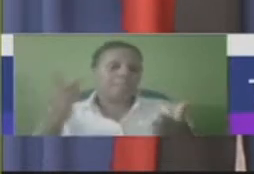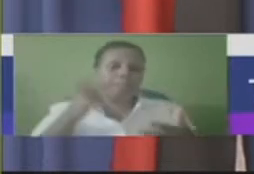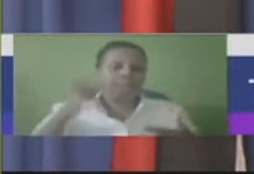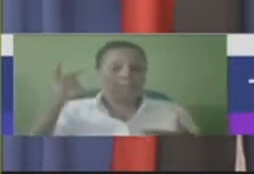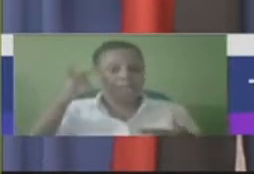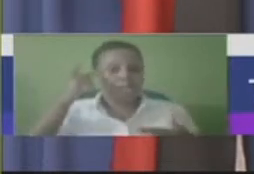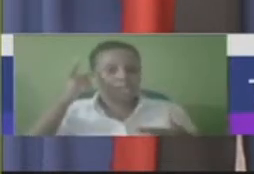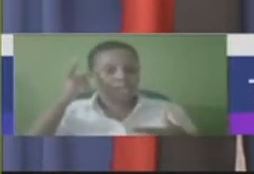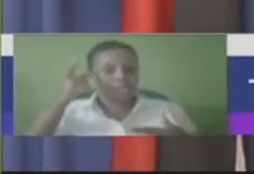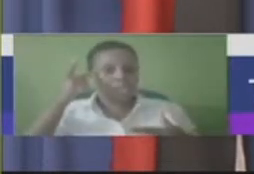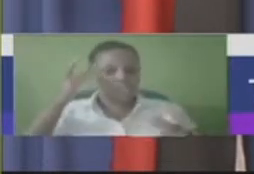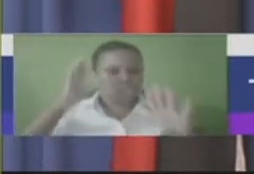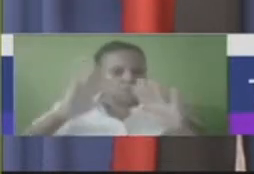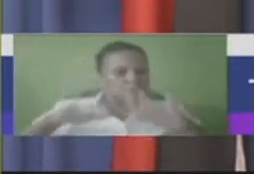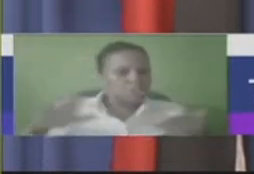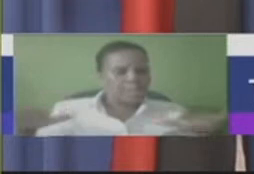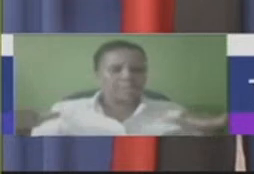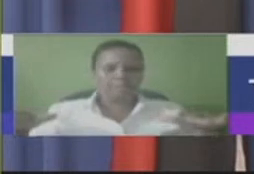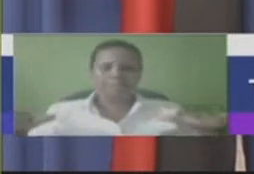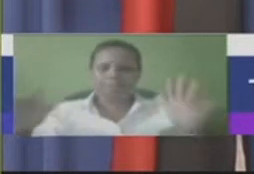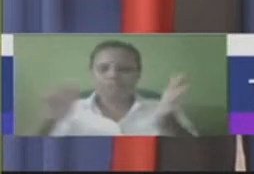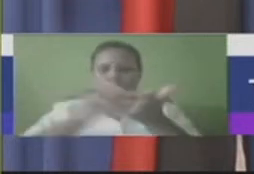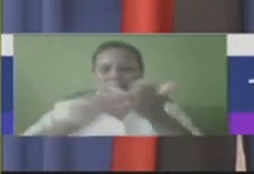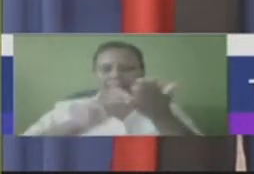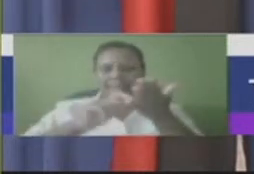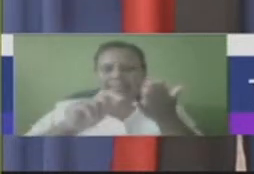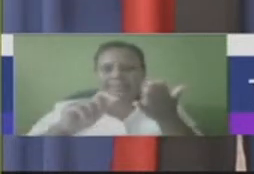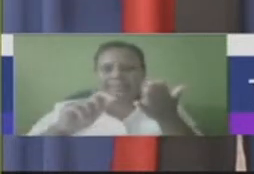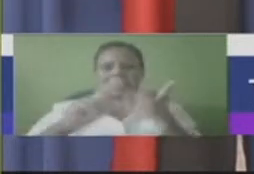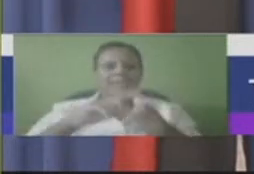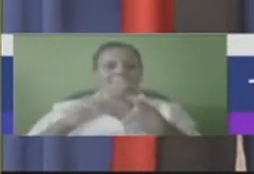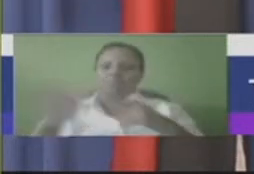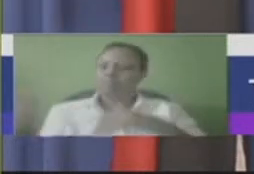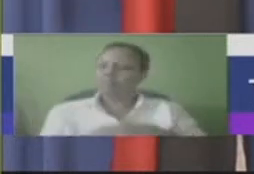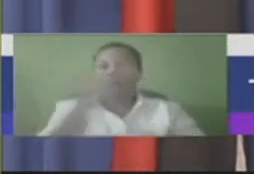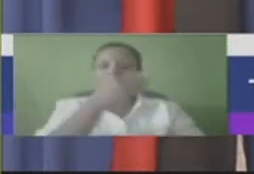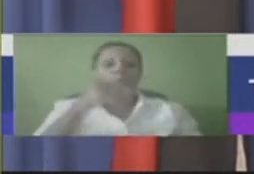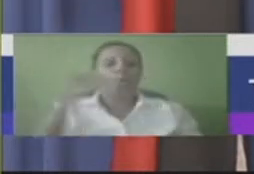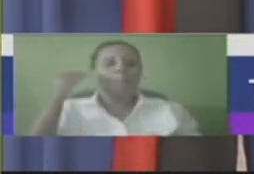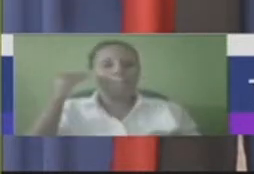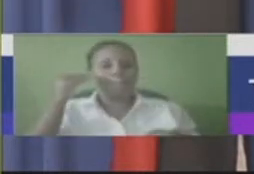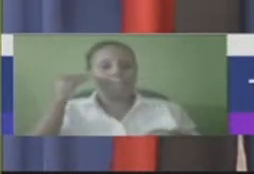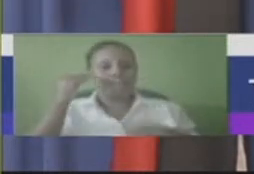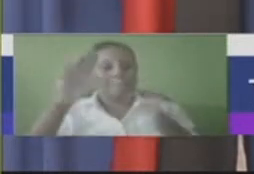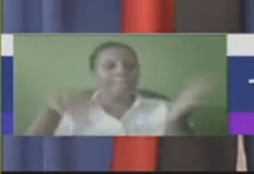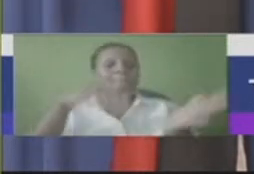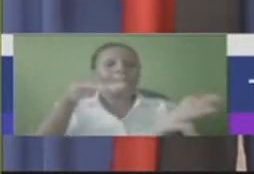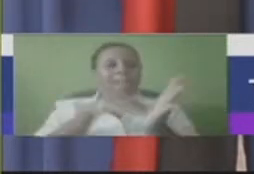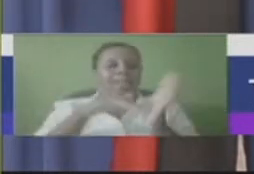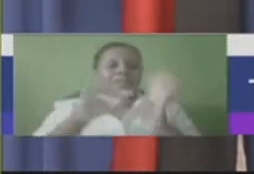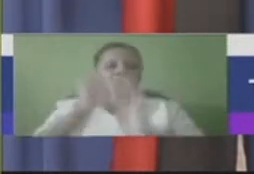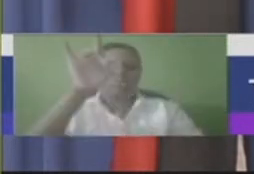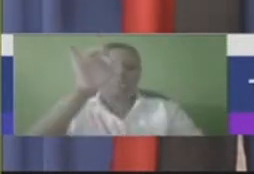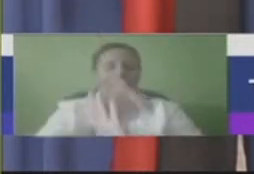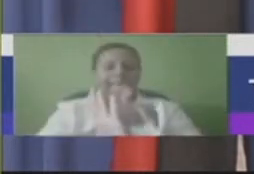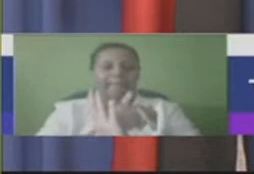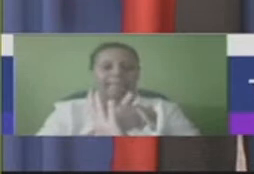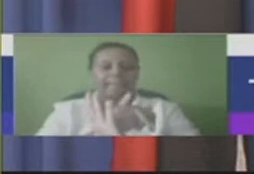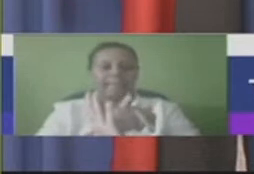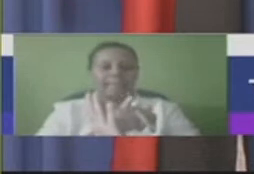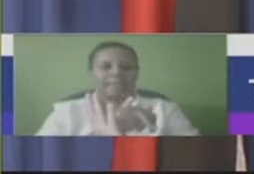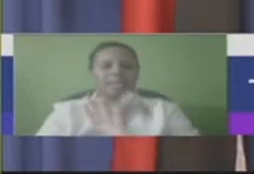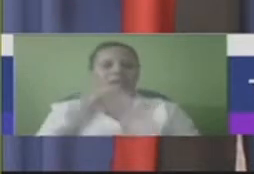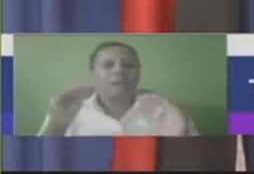back in, and certainly by mid-July, we can expect, if all goes well, to